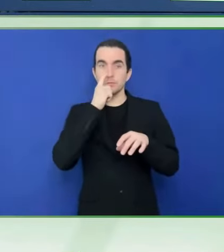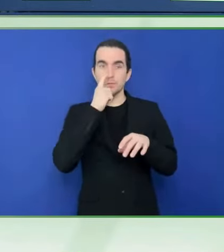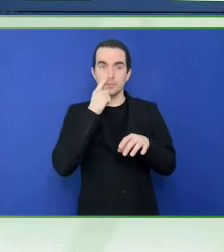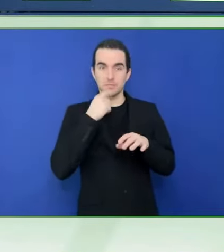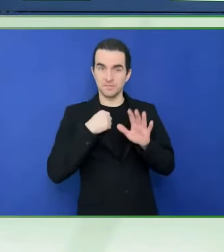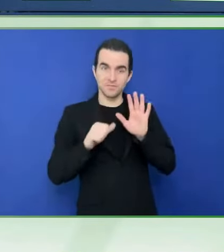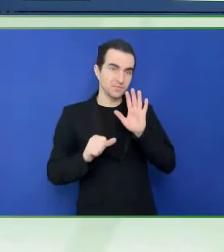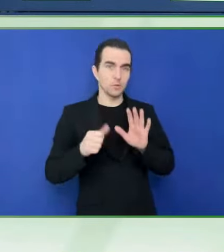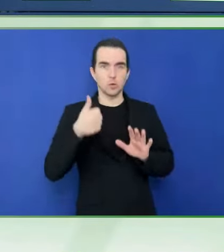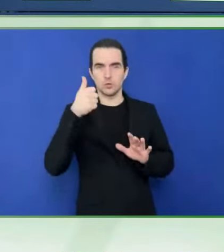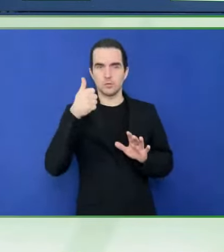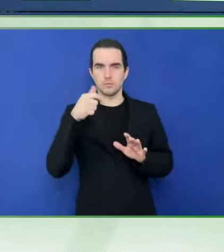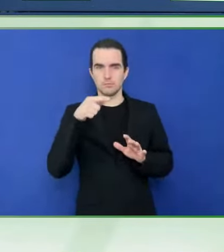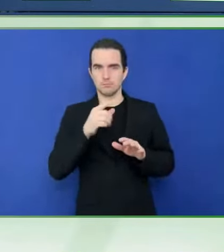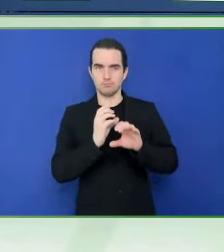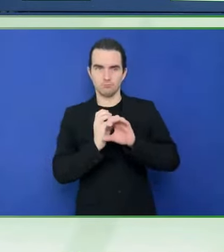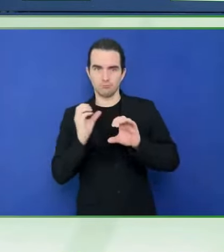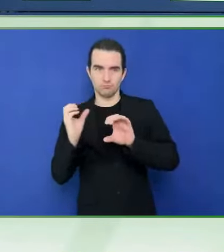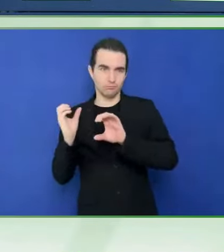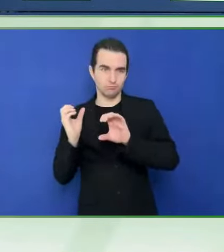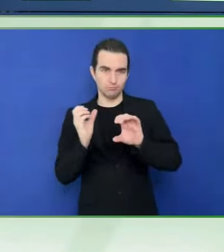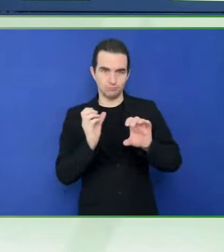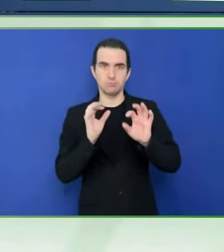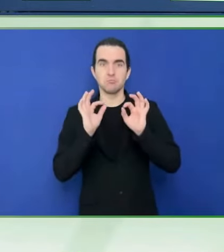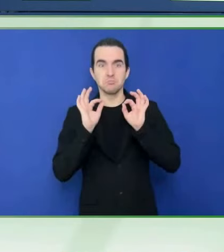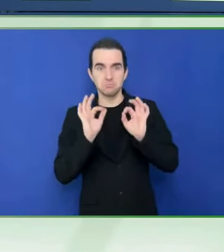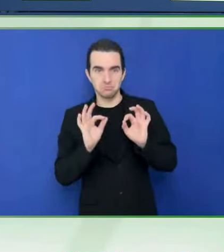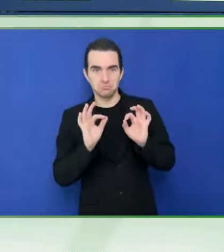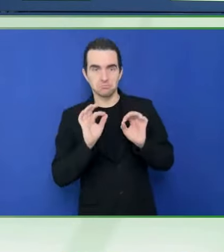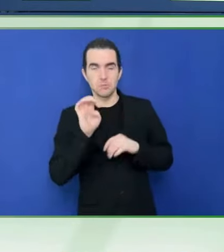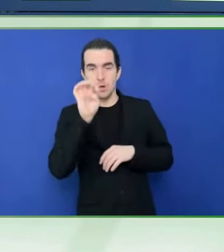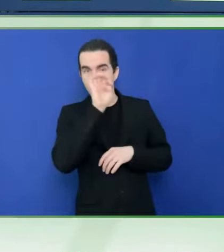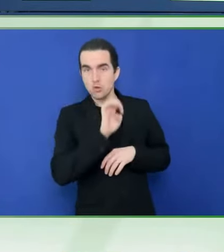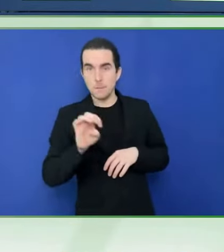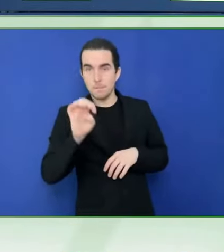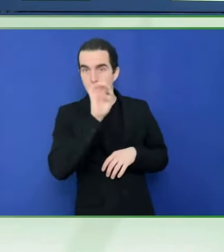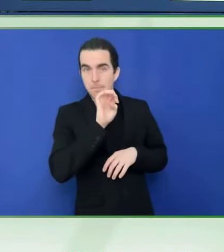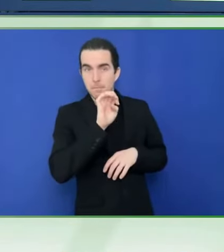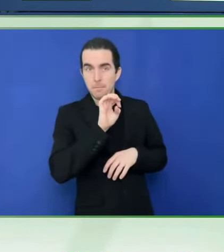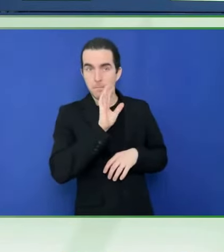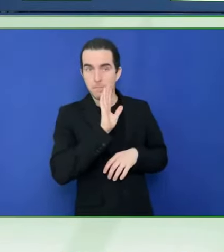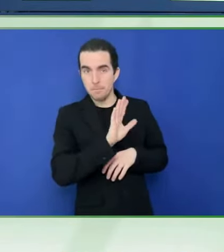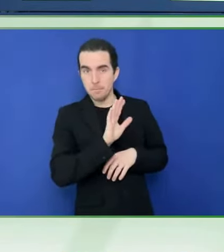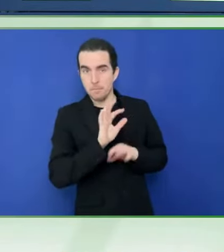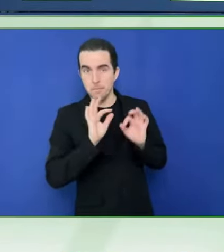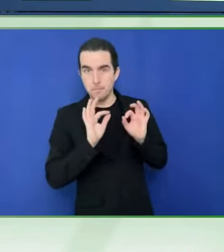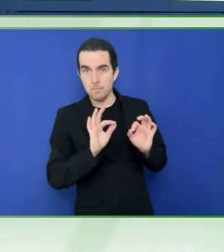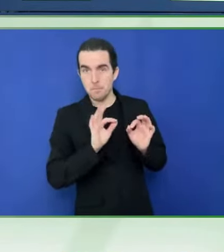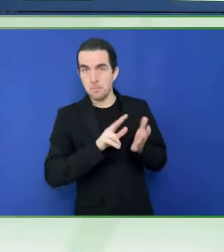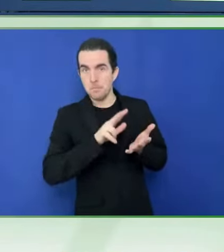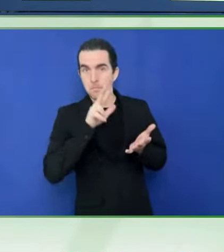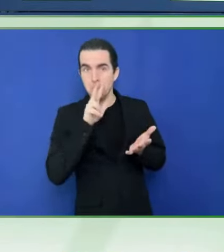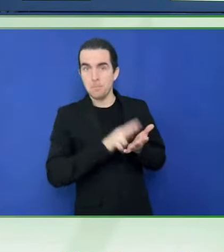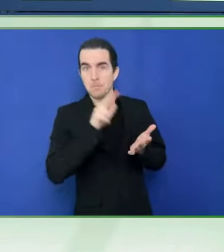PRM. So we got it. We got fully accessible